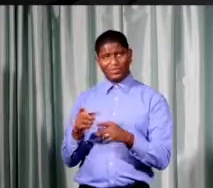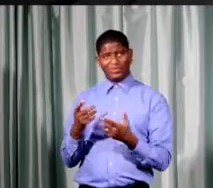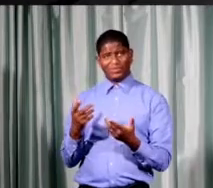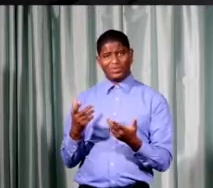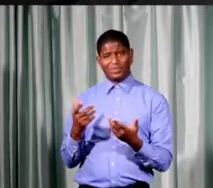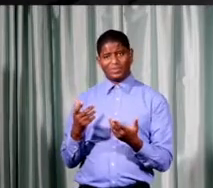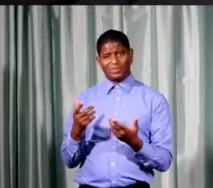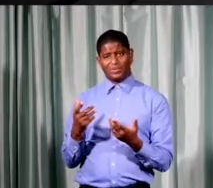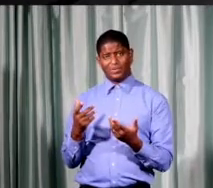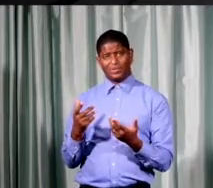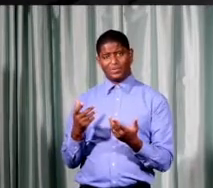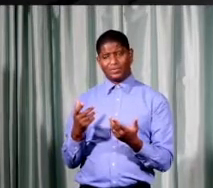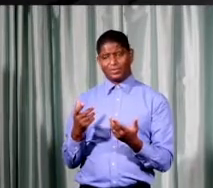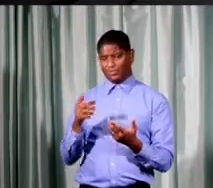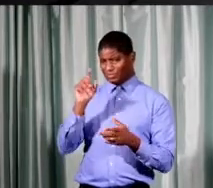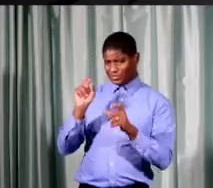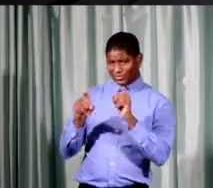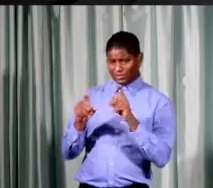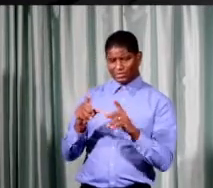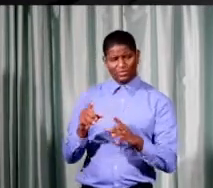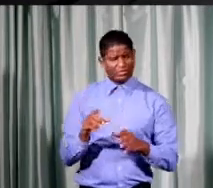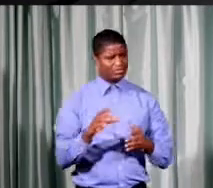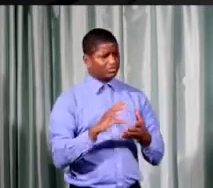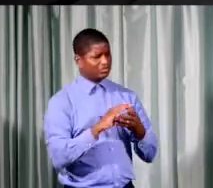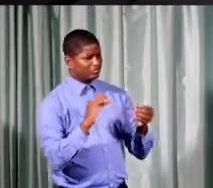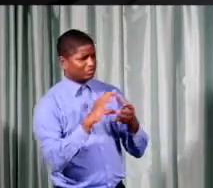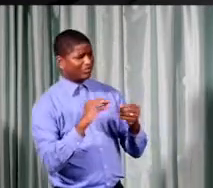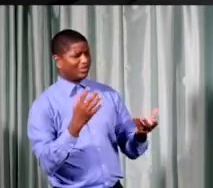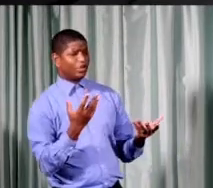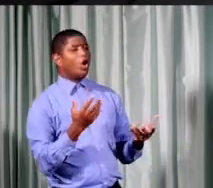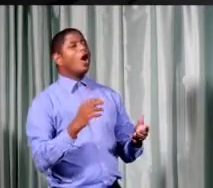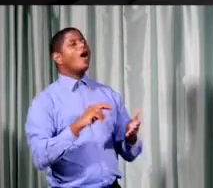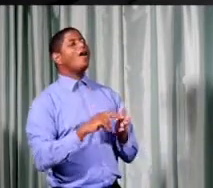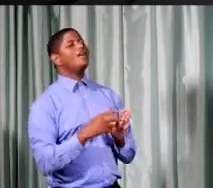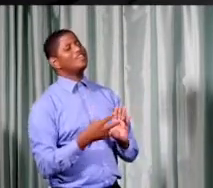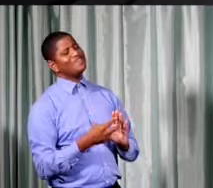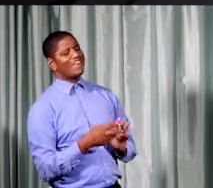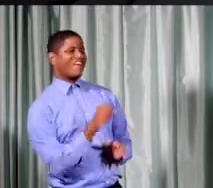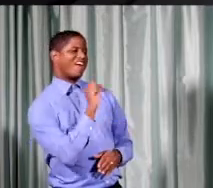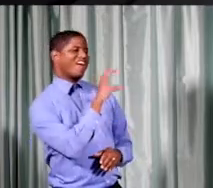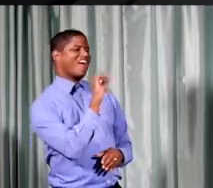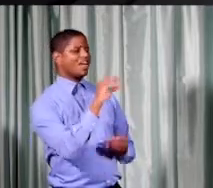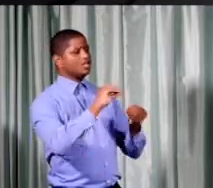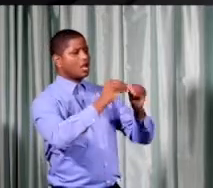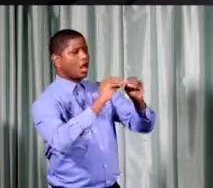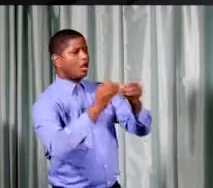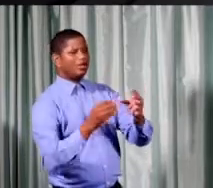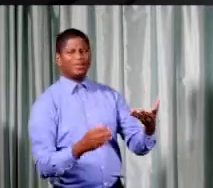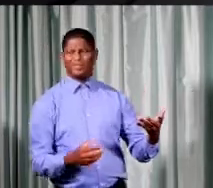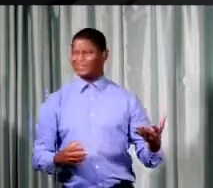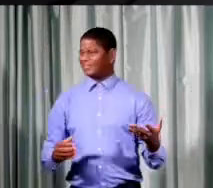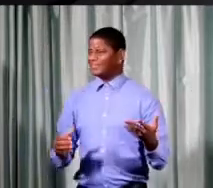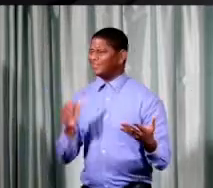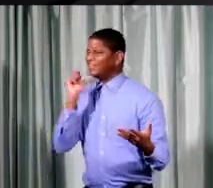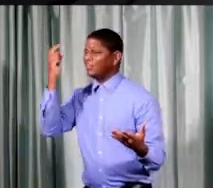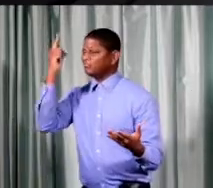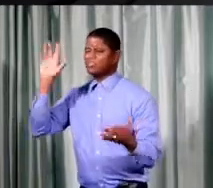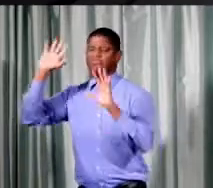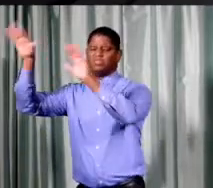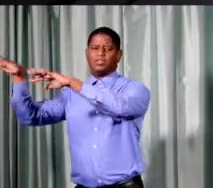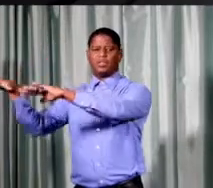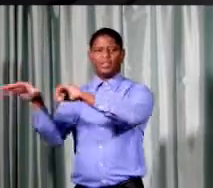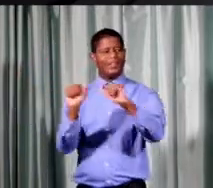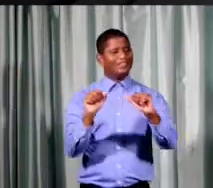account 10001167, you just get fed up on your leaf. Right? All your accounts are represented by numbers, and they would